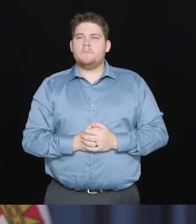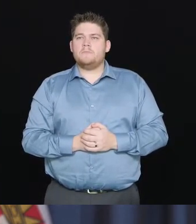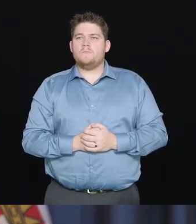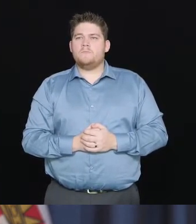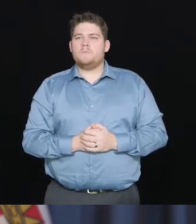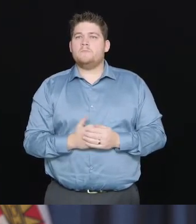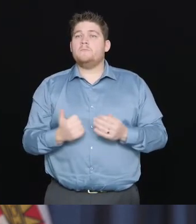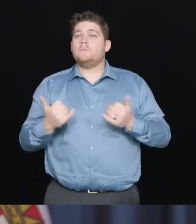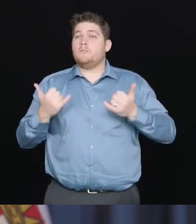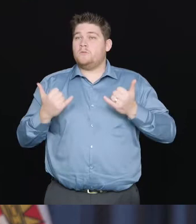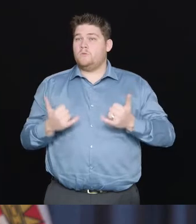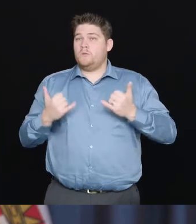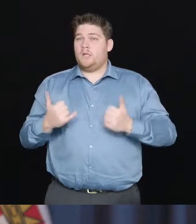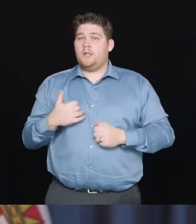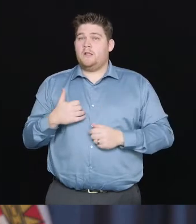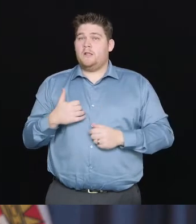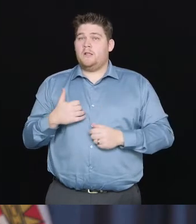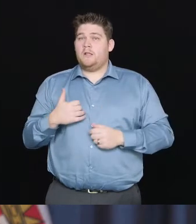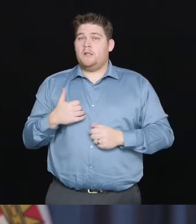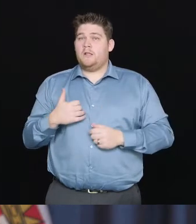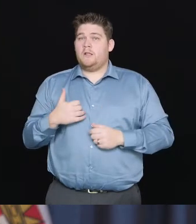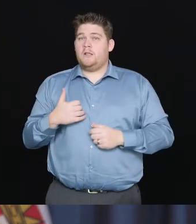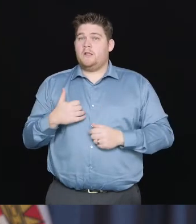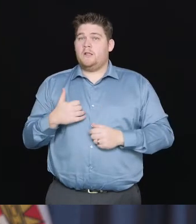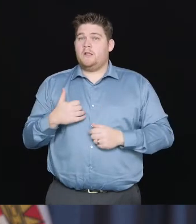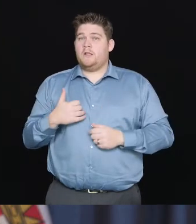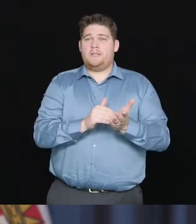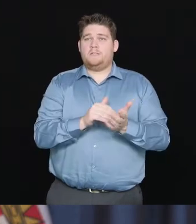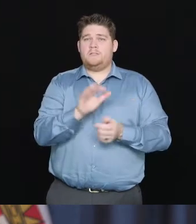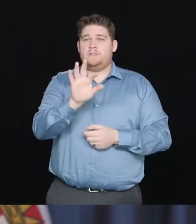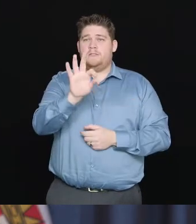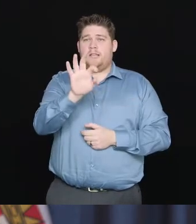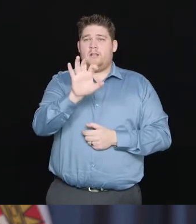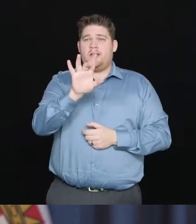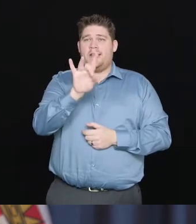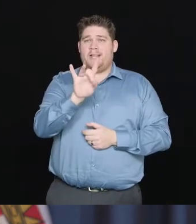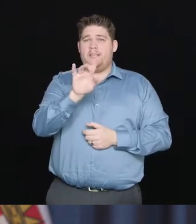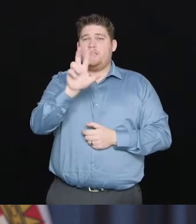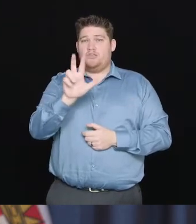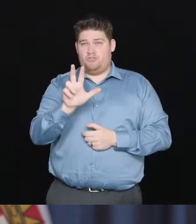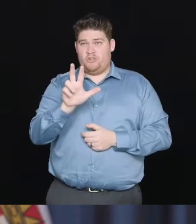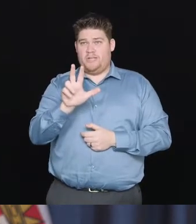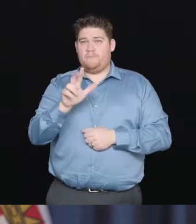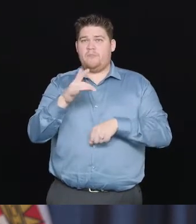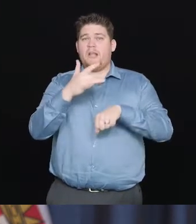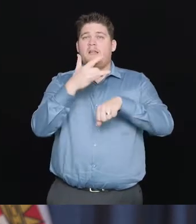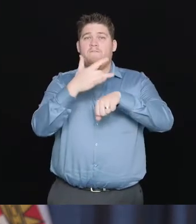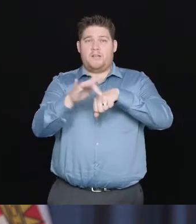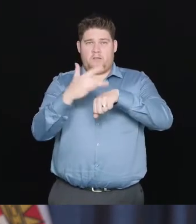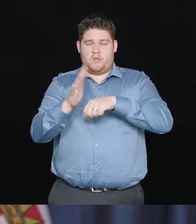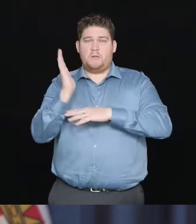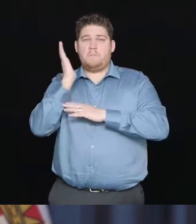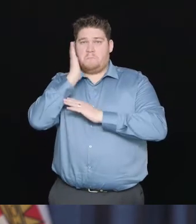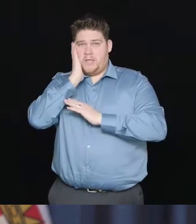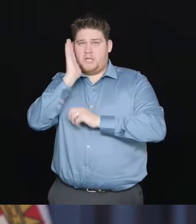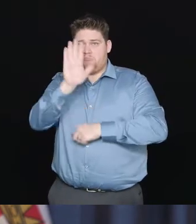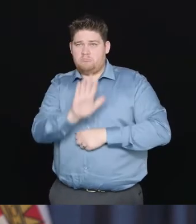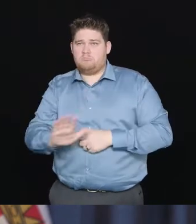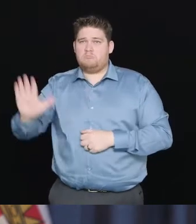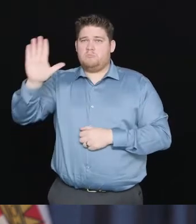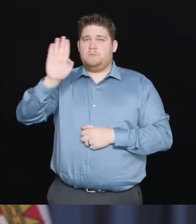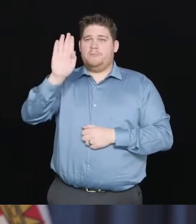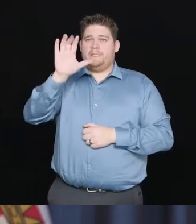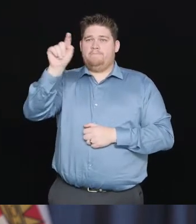3,903 total beds vacant in the acute care system in BC, that the current occupancy is 63.6% overall. The